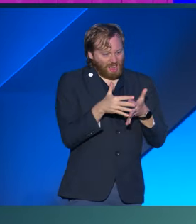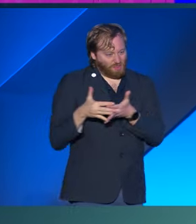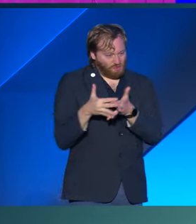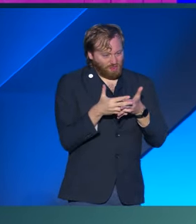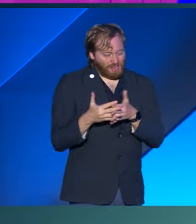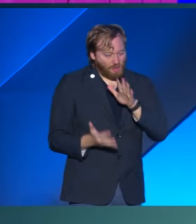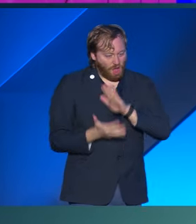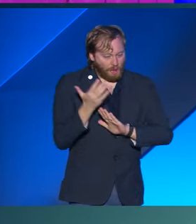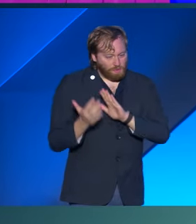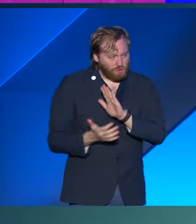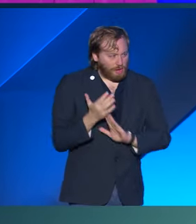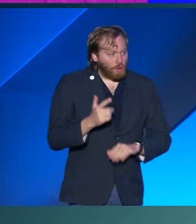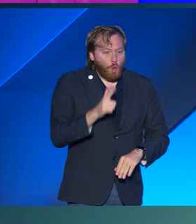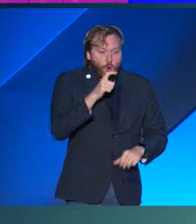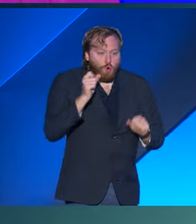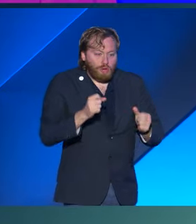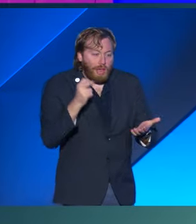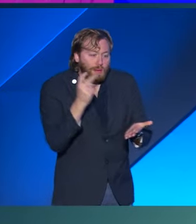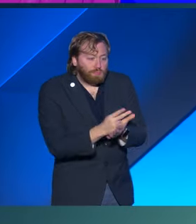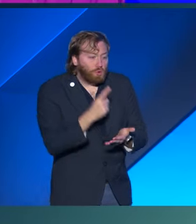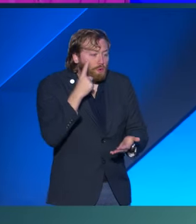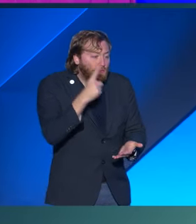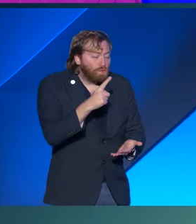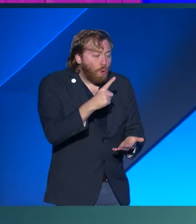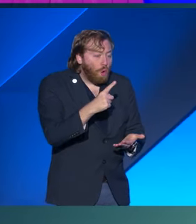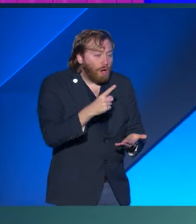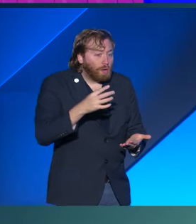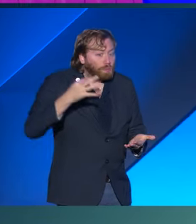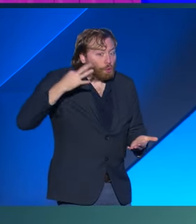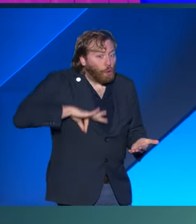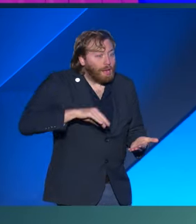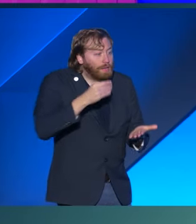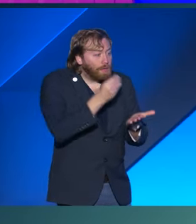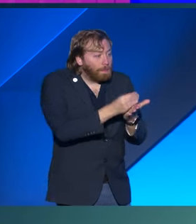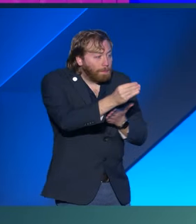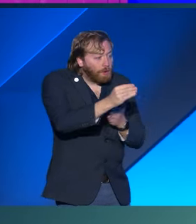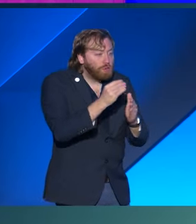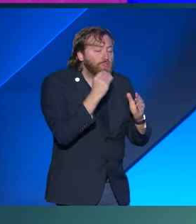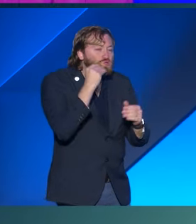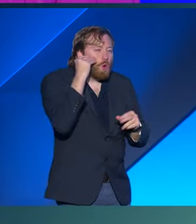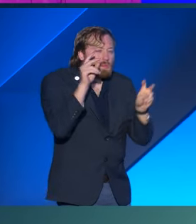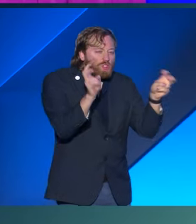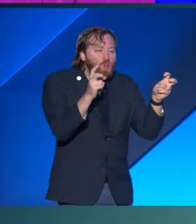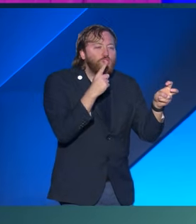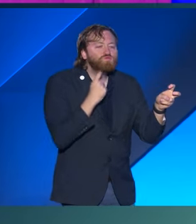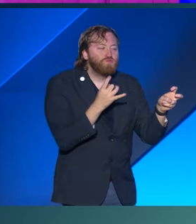From who can be approved for credit to purchase a home, that's known as redlining,